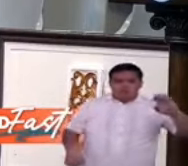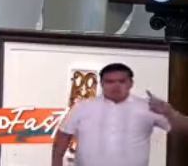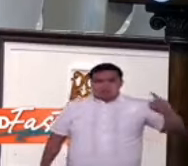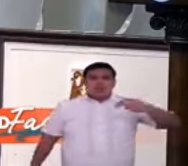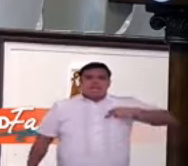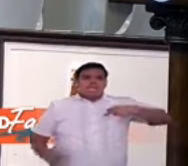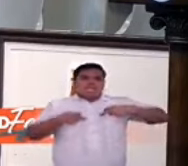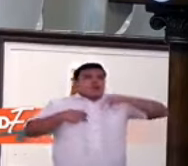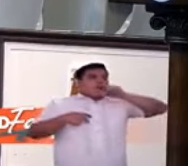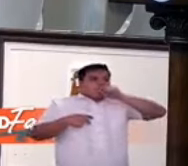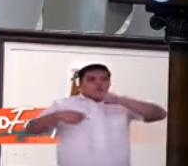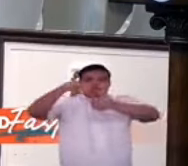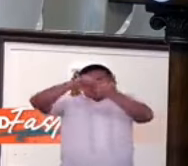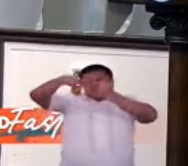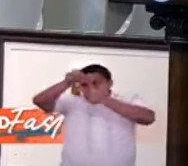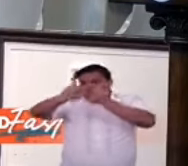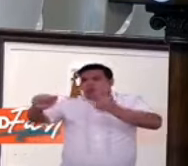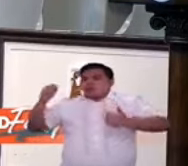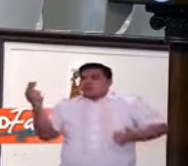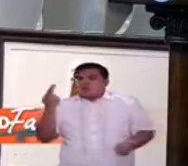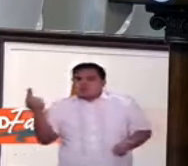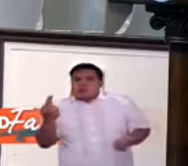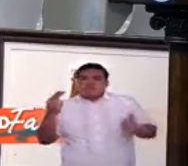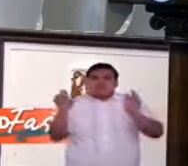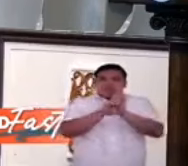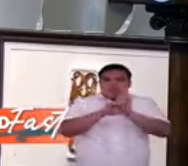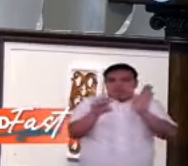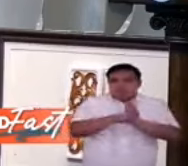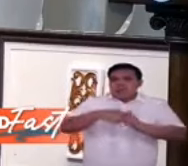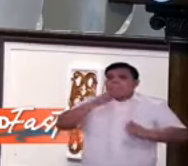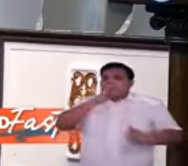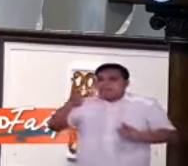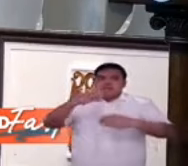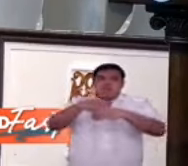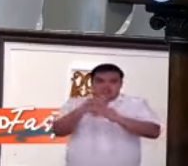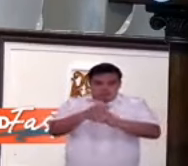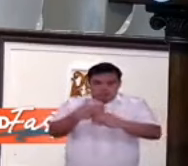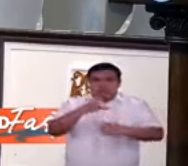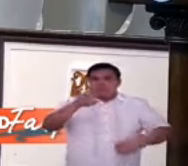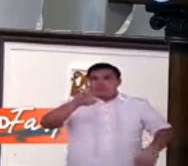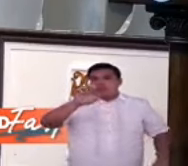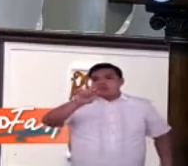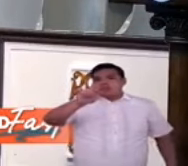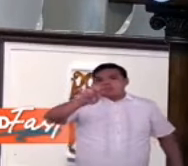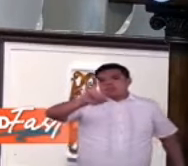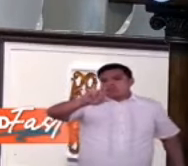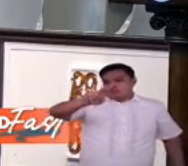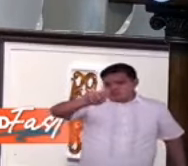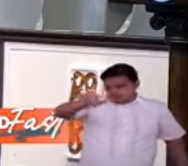see the birds of the air. And he would use that as examples. Be creative in your